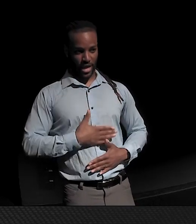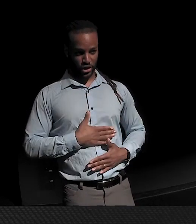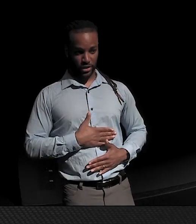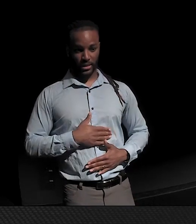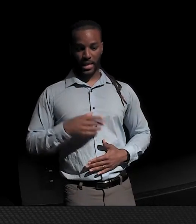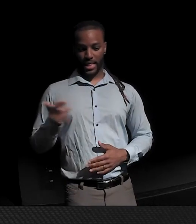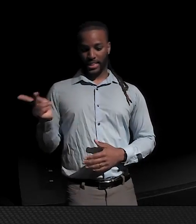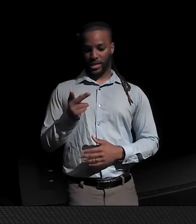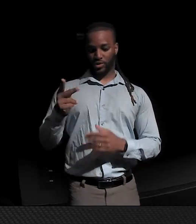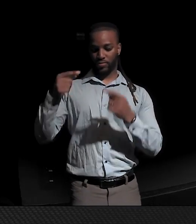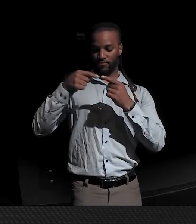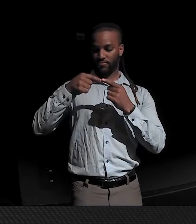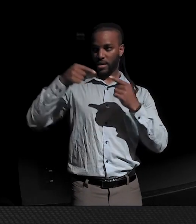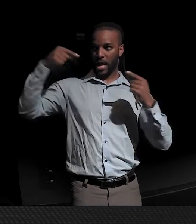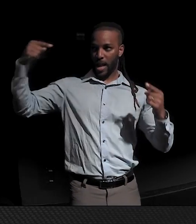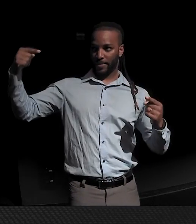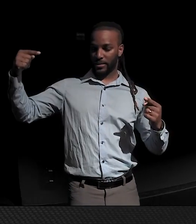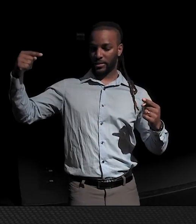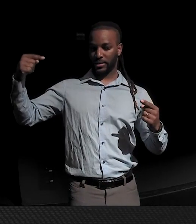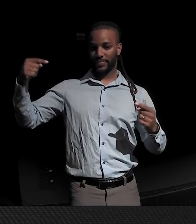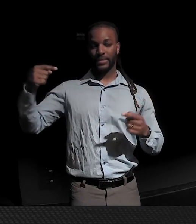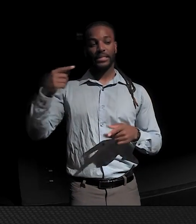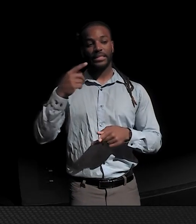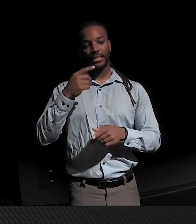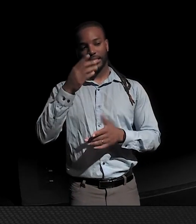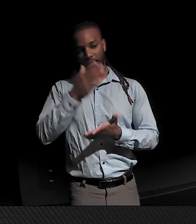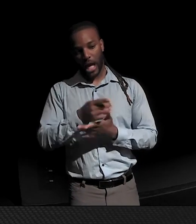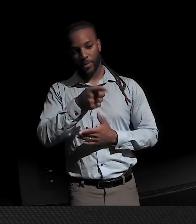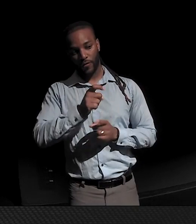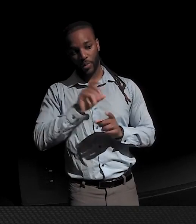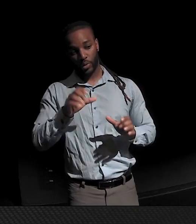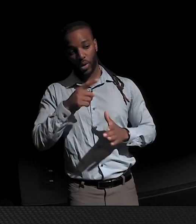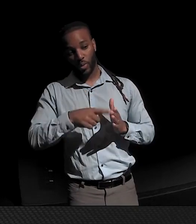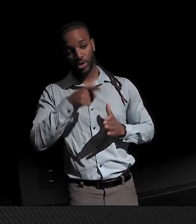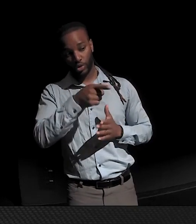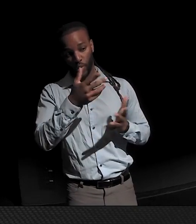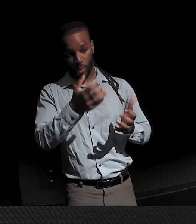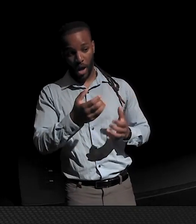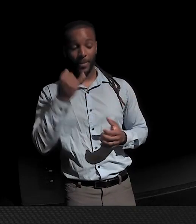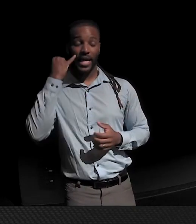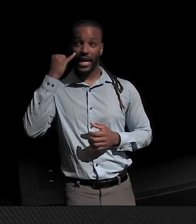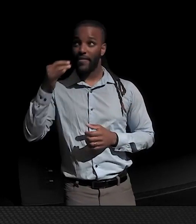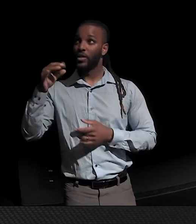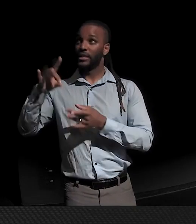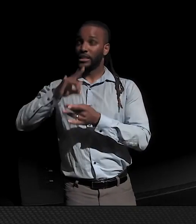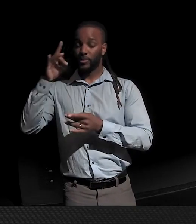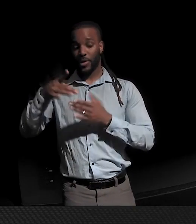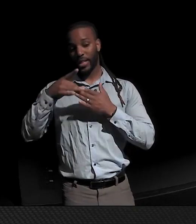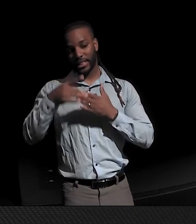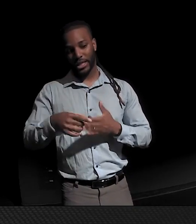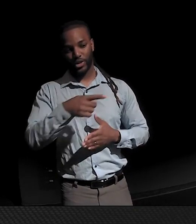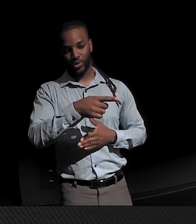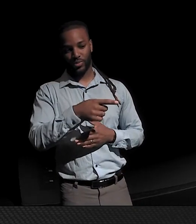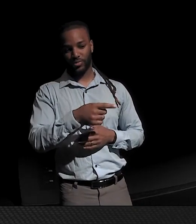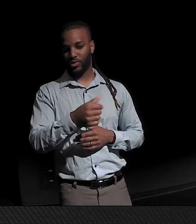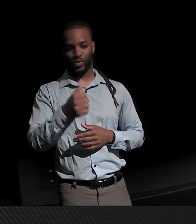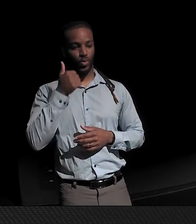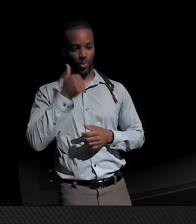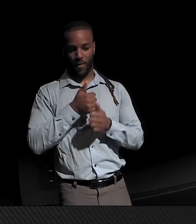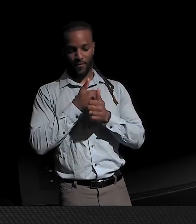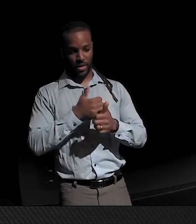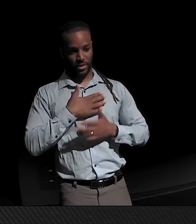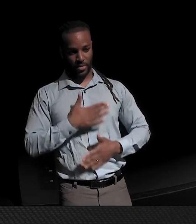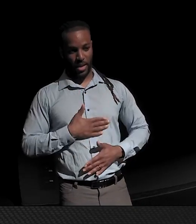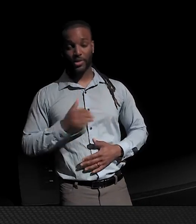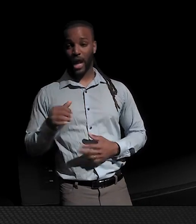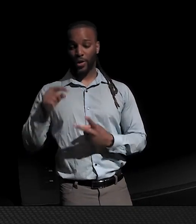are opposed to each other to keep you from doing the things you want to do. But if you're led by the Spirit, you are not under the law. So now we see there's these